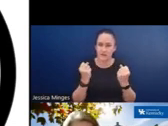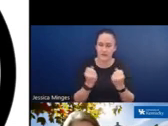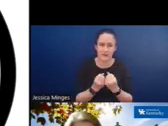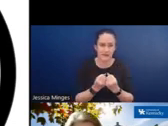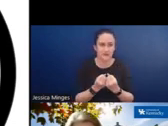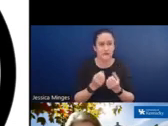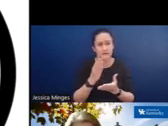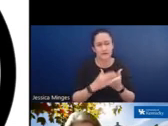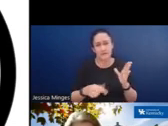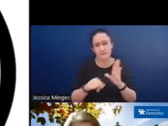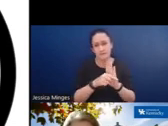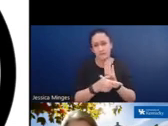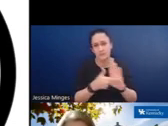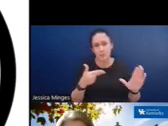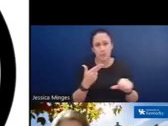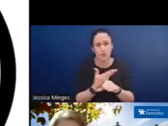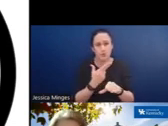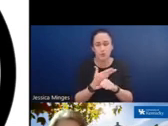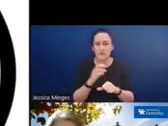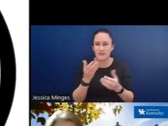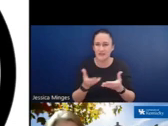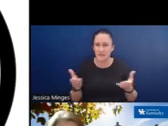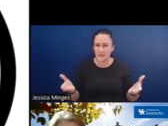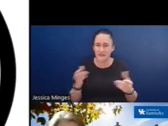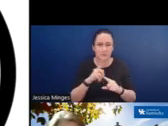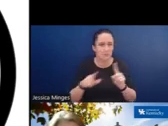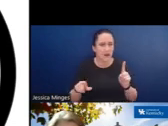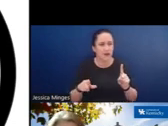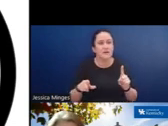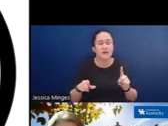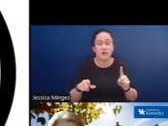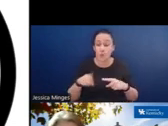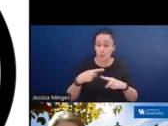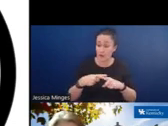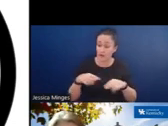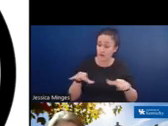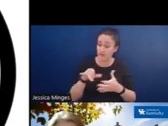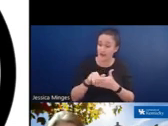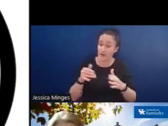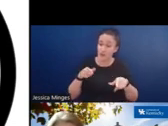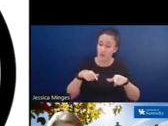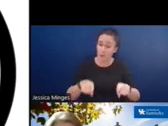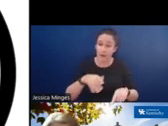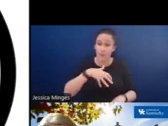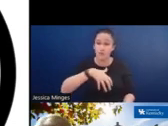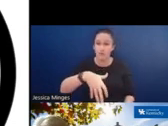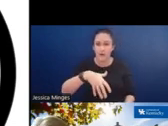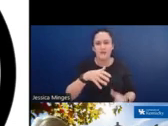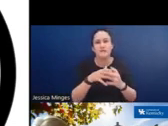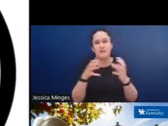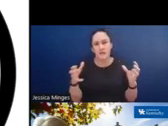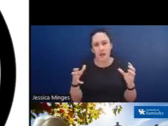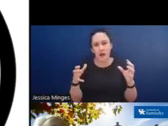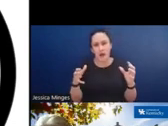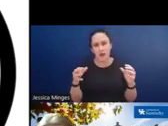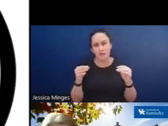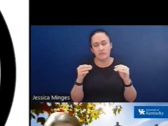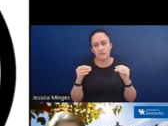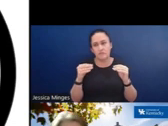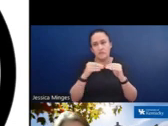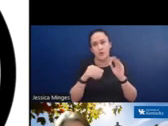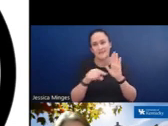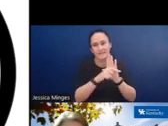using substances. But when it comes to a person who's using substances when they're pregnant, there can be so much stigma and